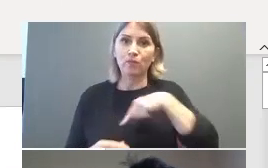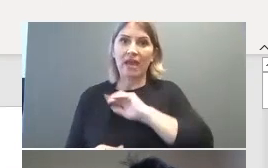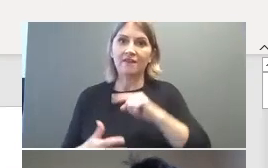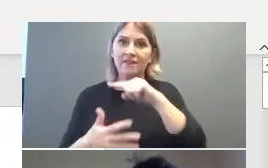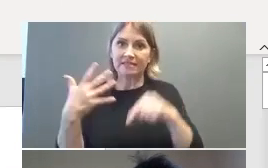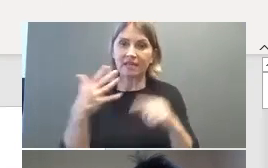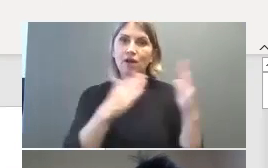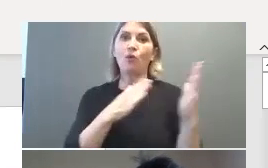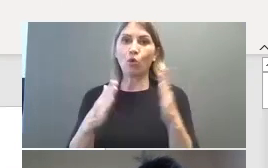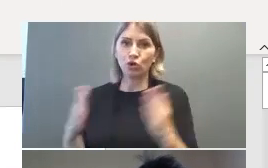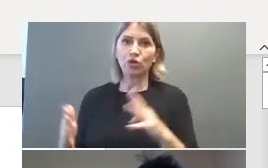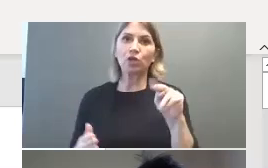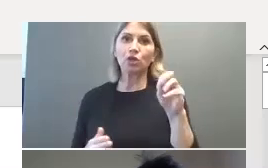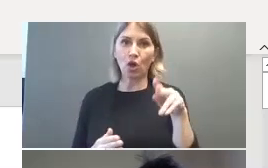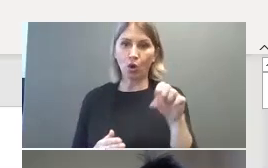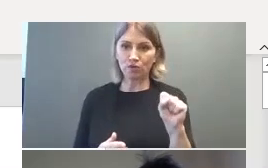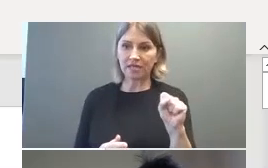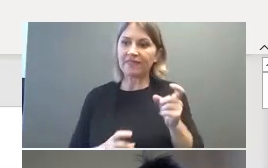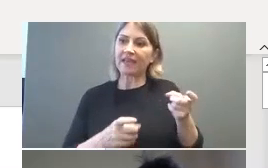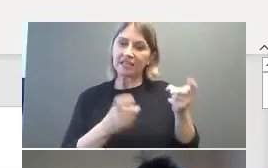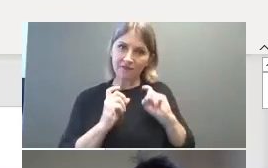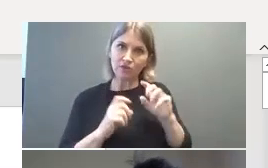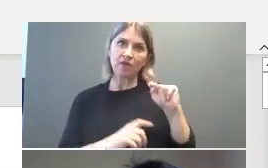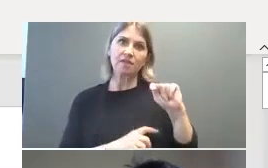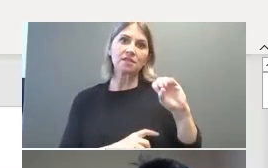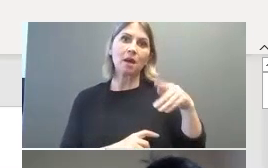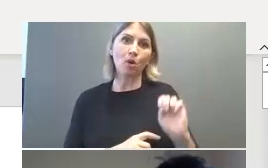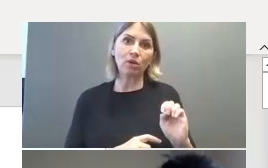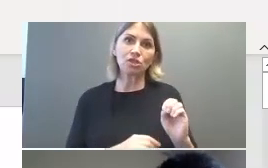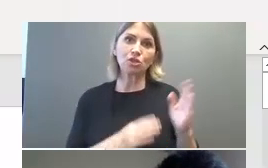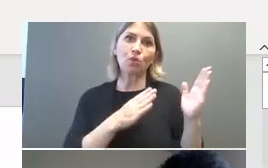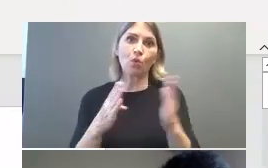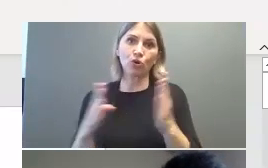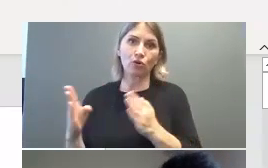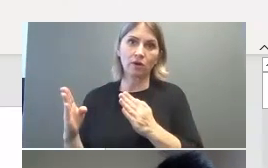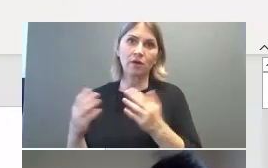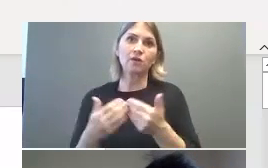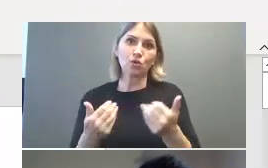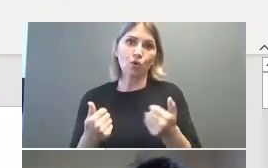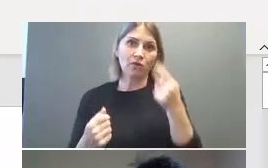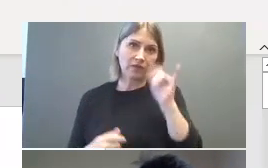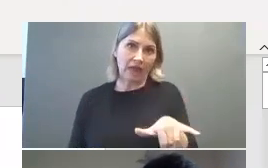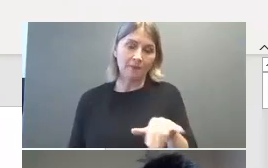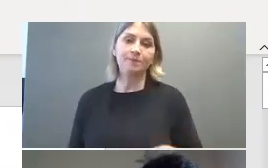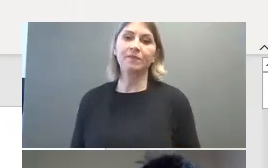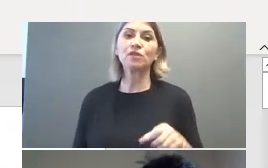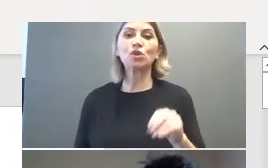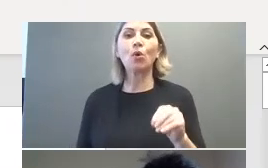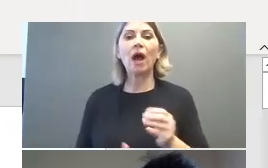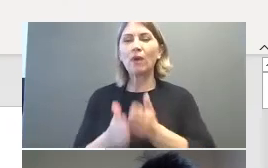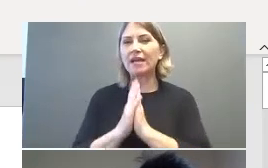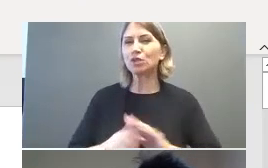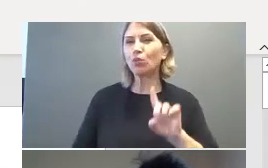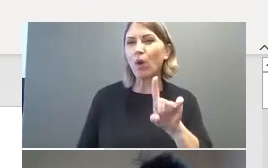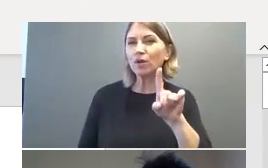ordered nodes that give you the topological order of this graph. So let me ask you one question